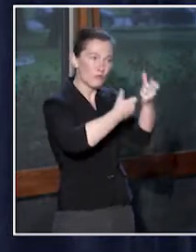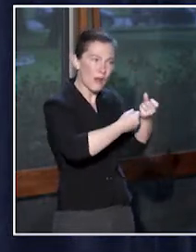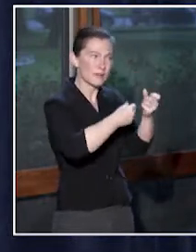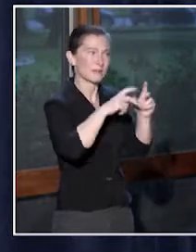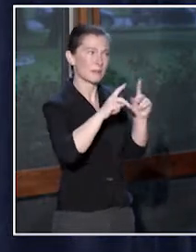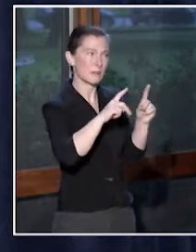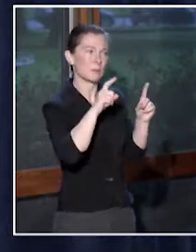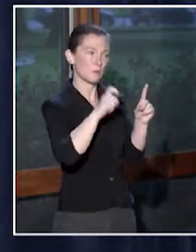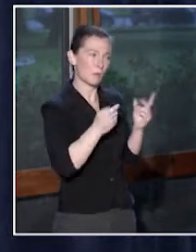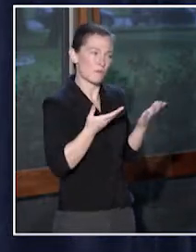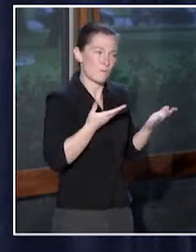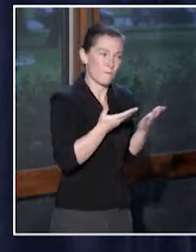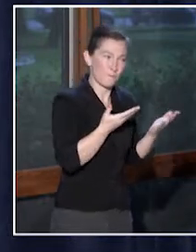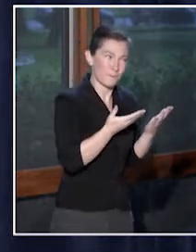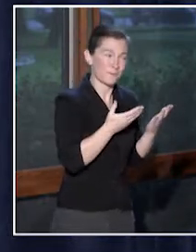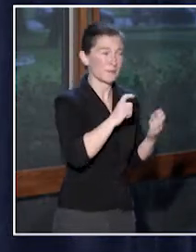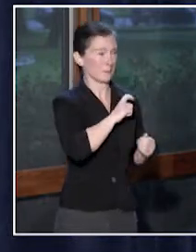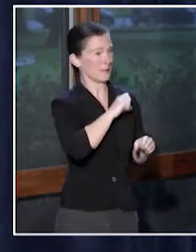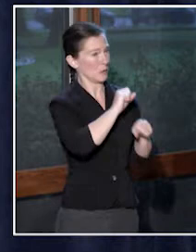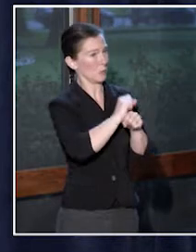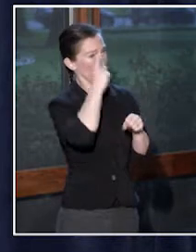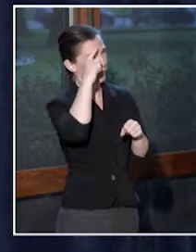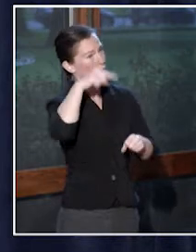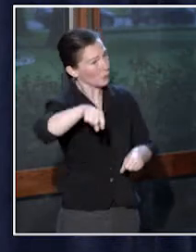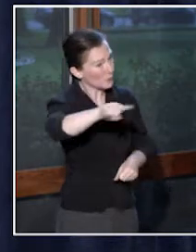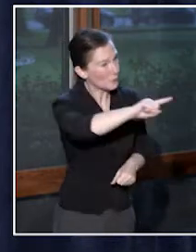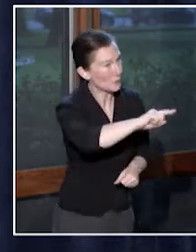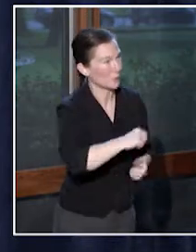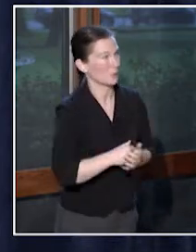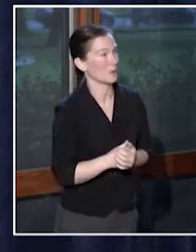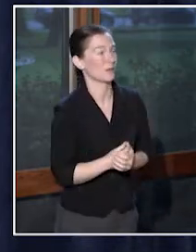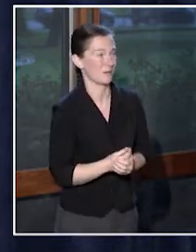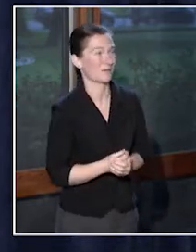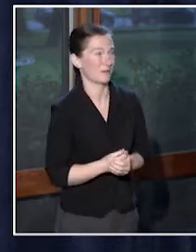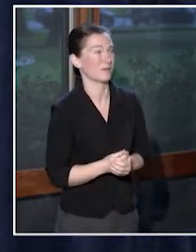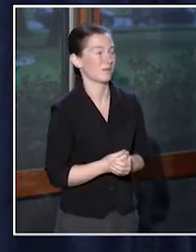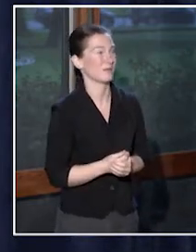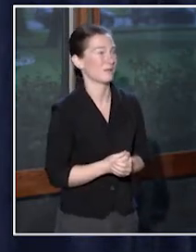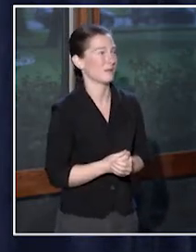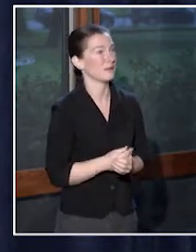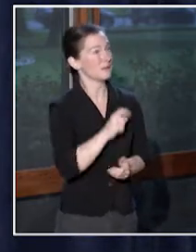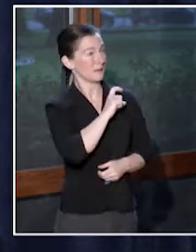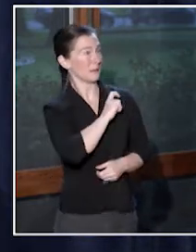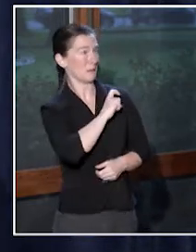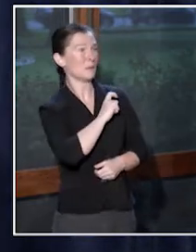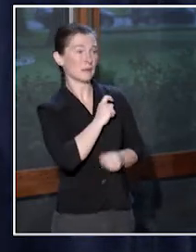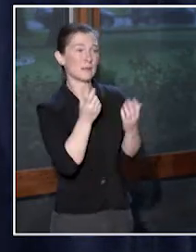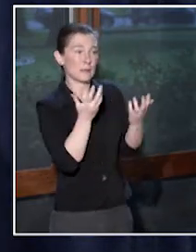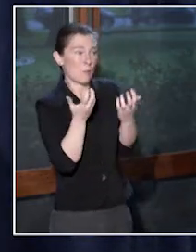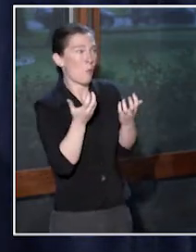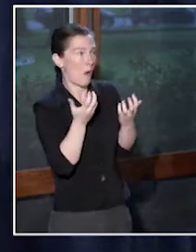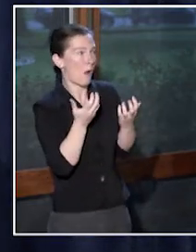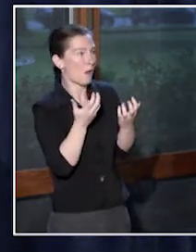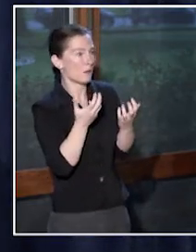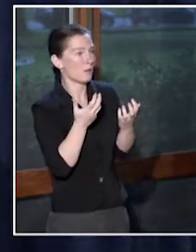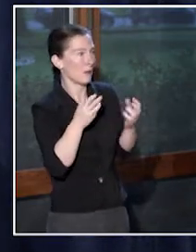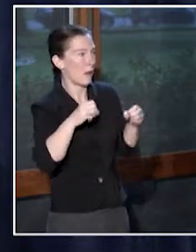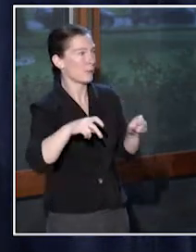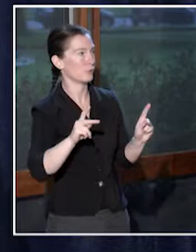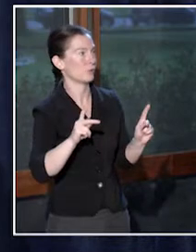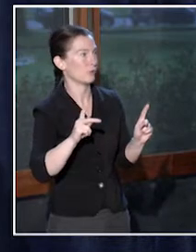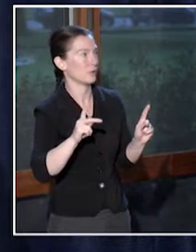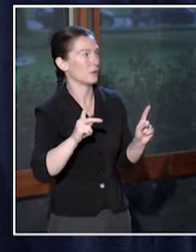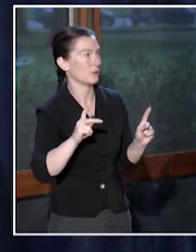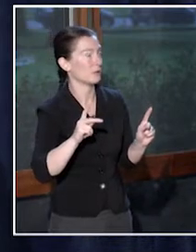The police work for you. They want this opportunity. I ask you to